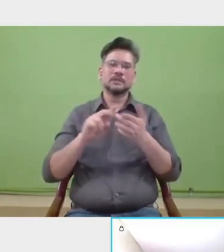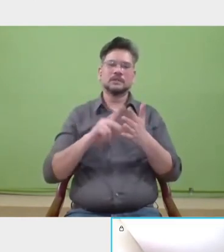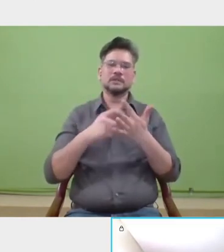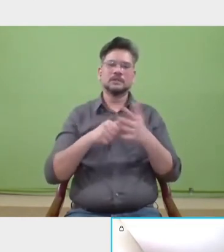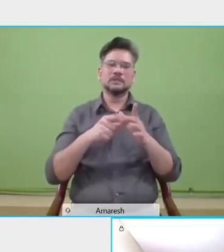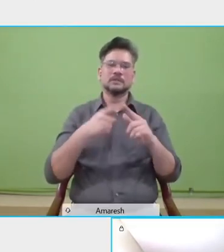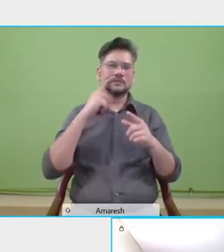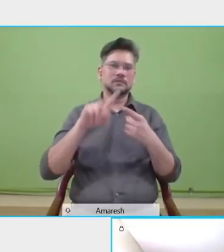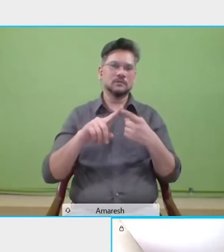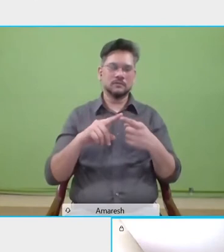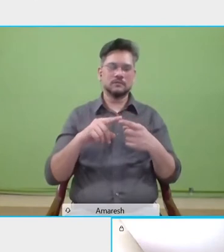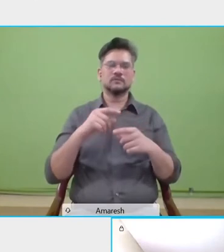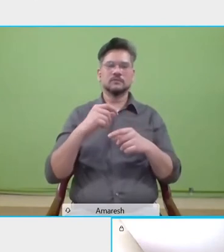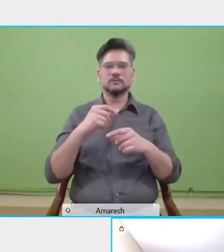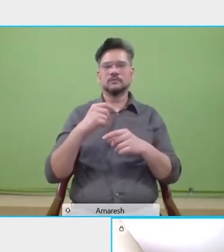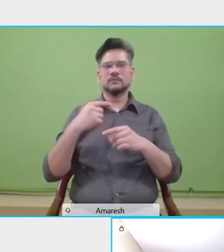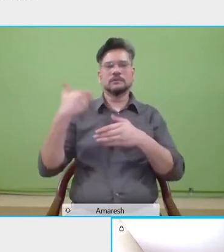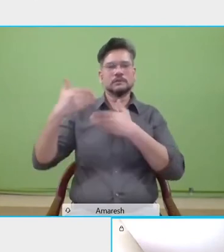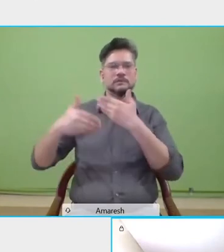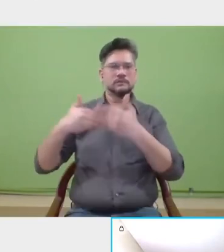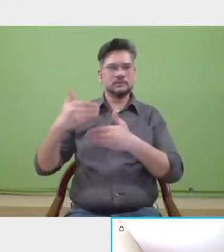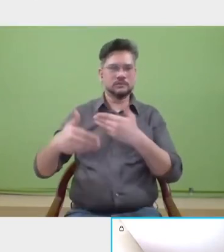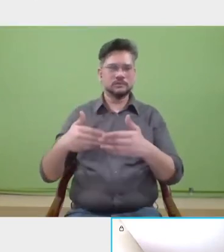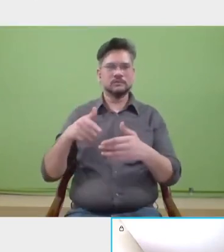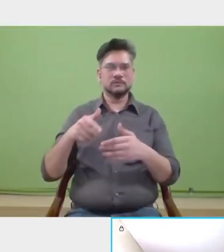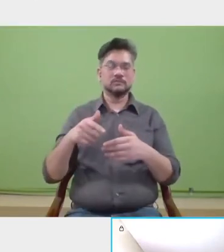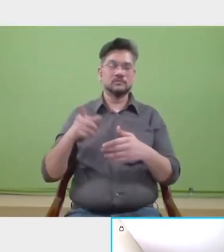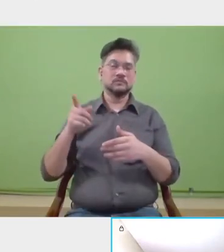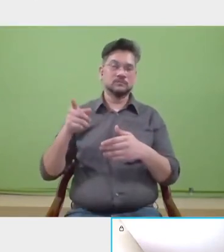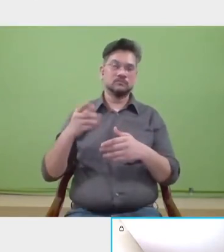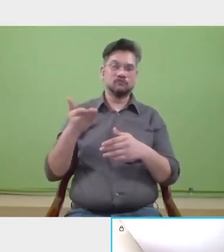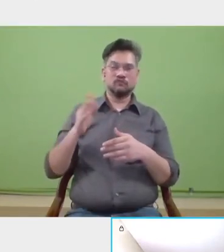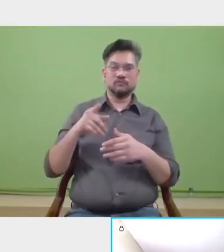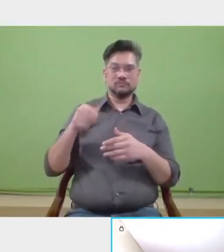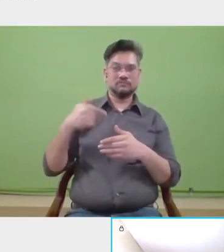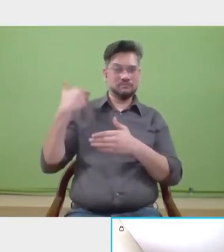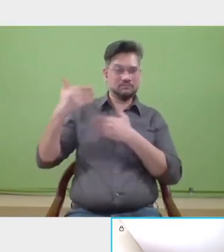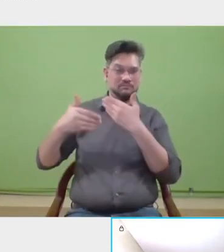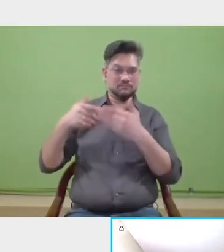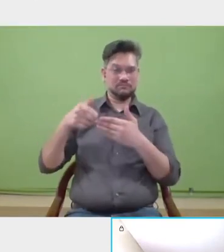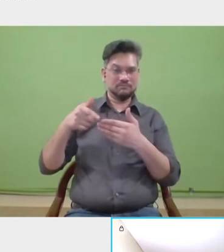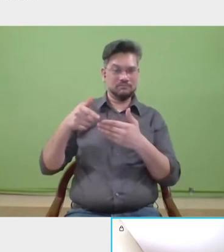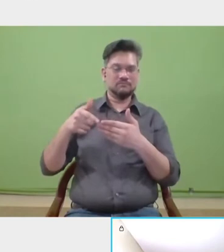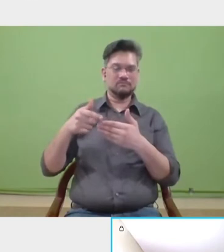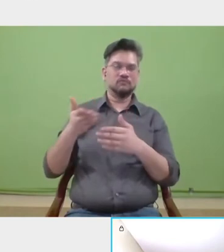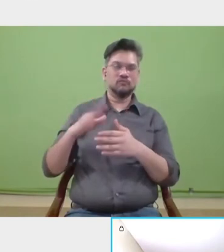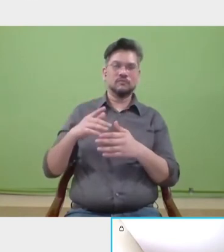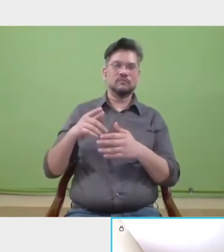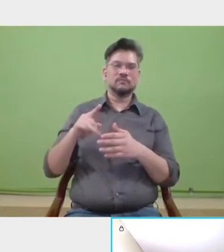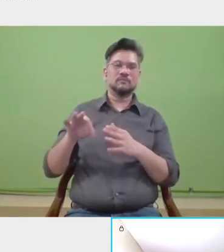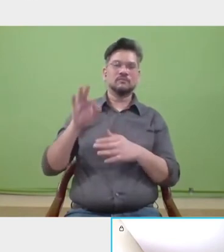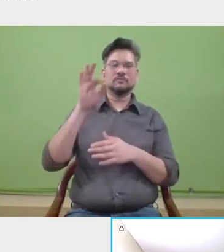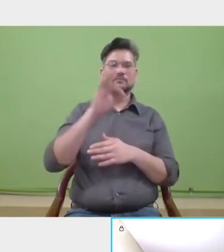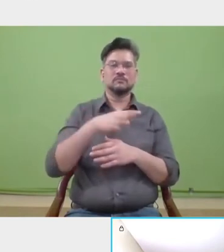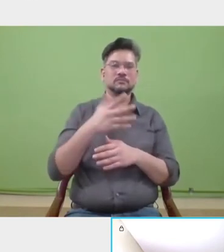uh a principle that came out of that tradition is that there is something called u g